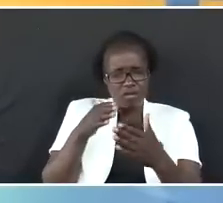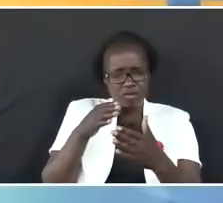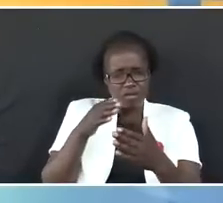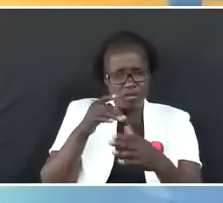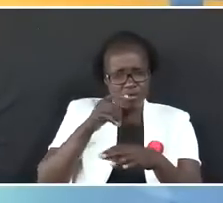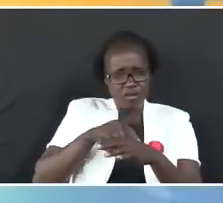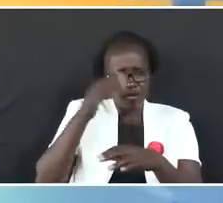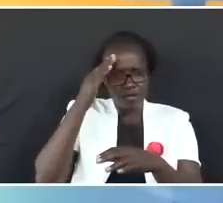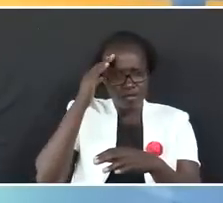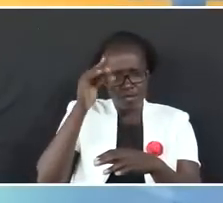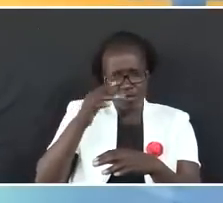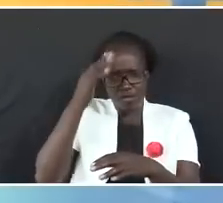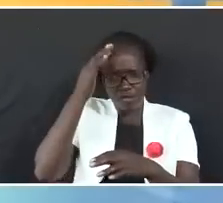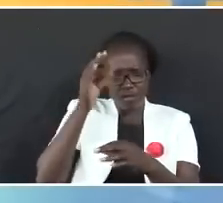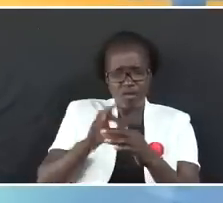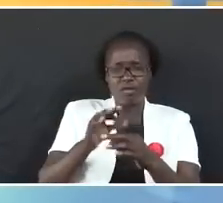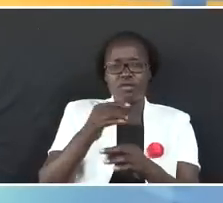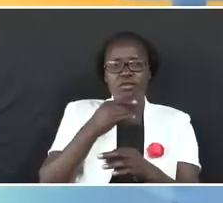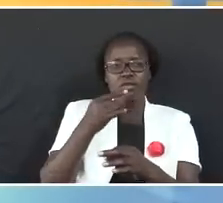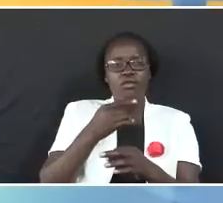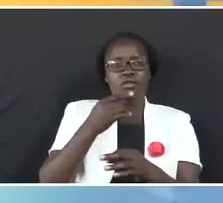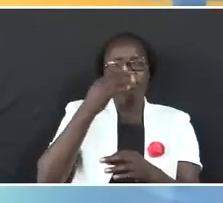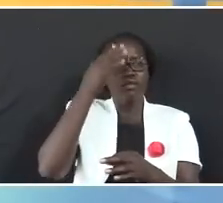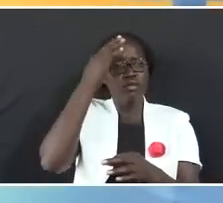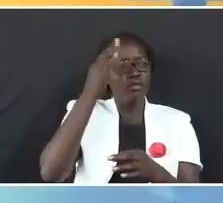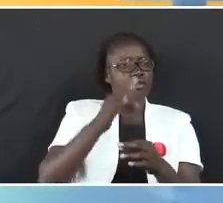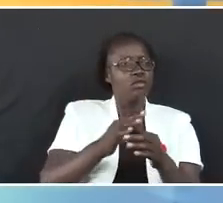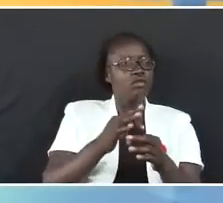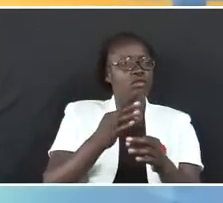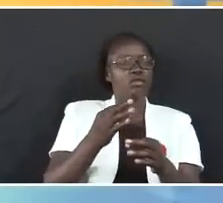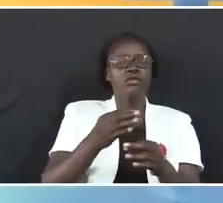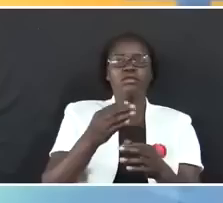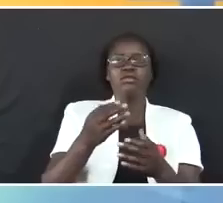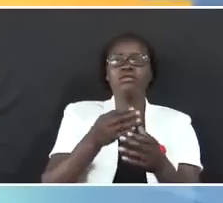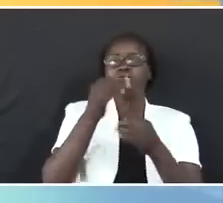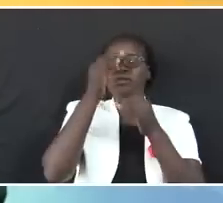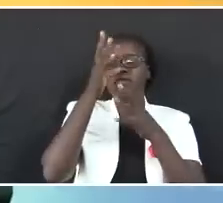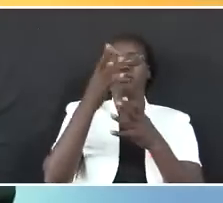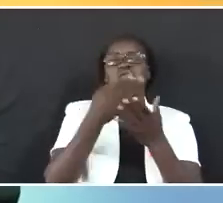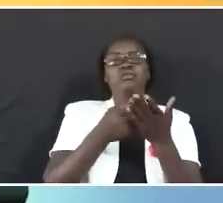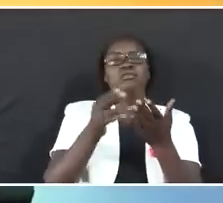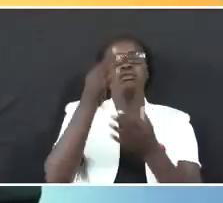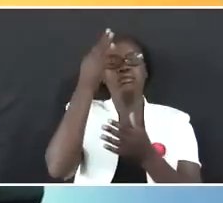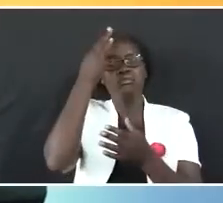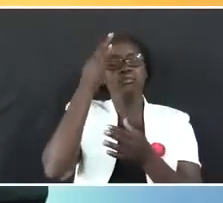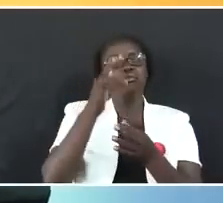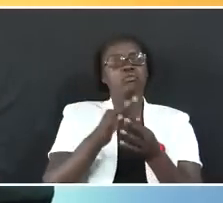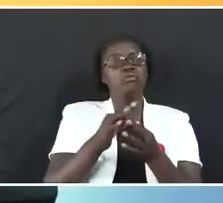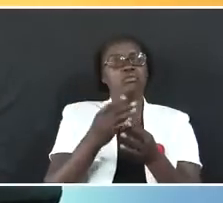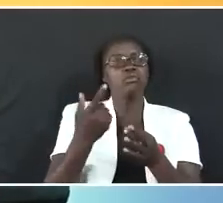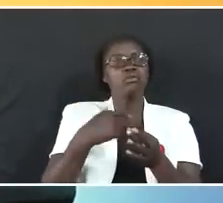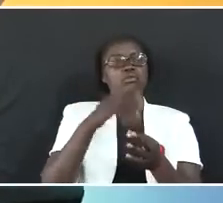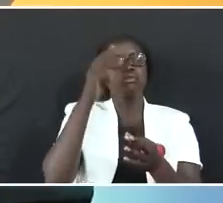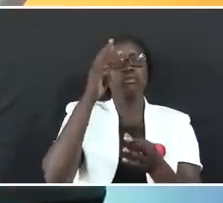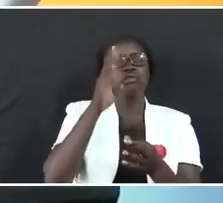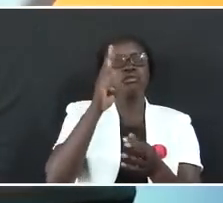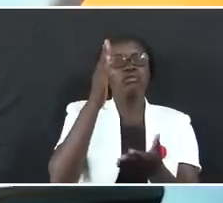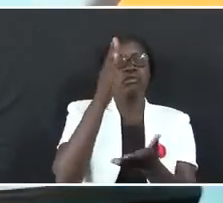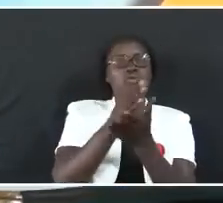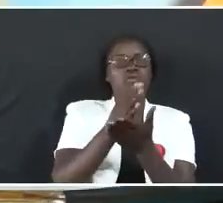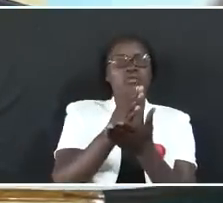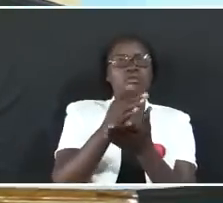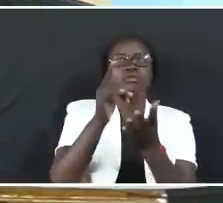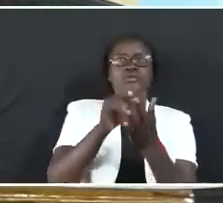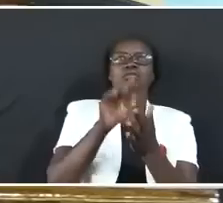know this faith you have been seeing. Faith of our fathers, holy faith, we will